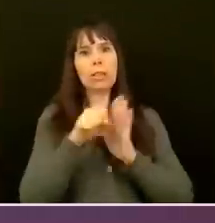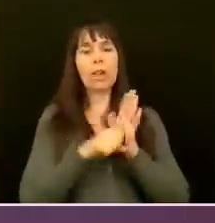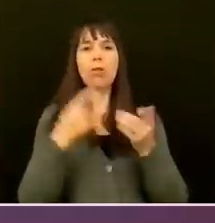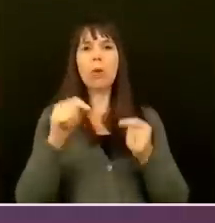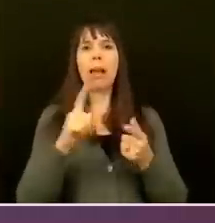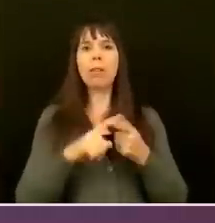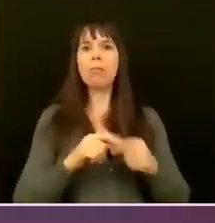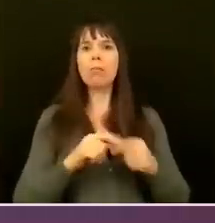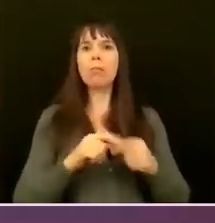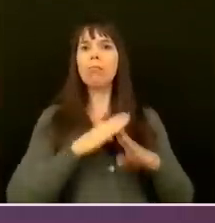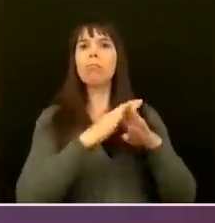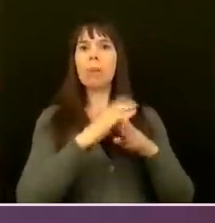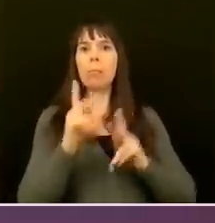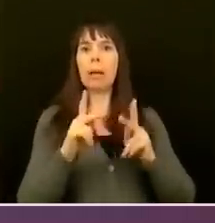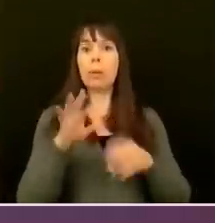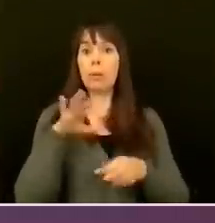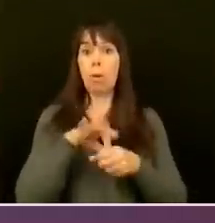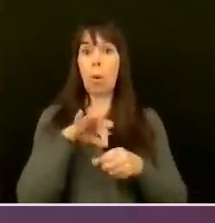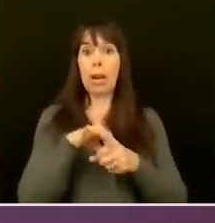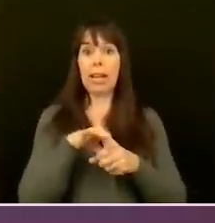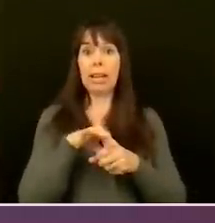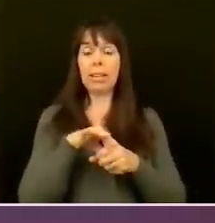way of people's vote.